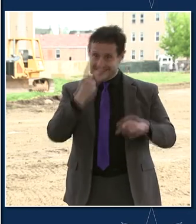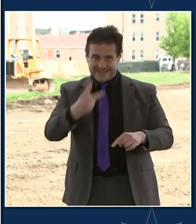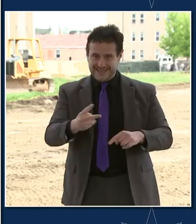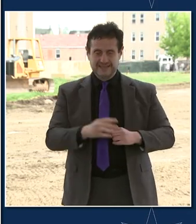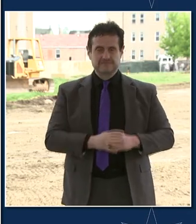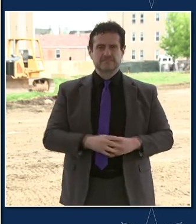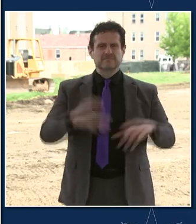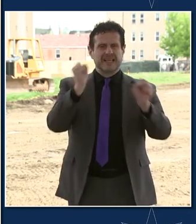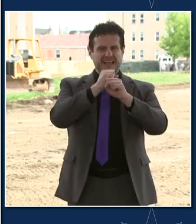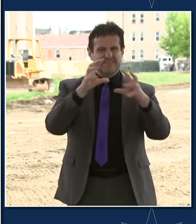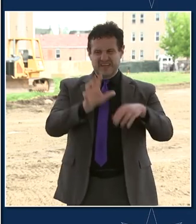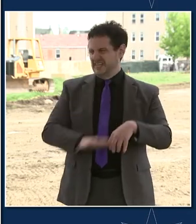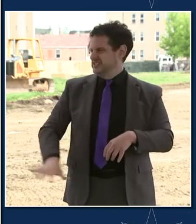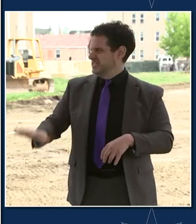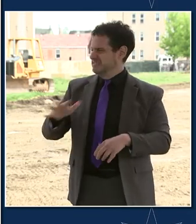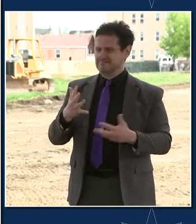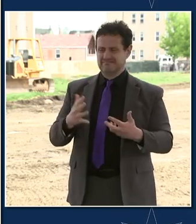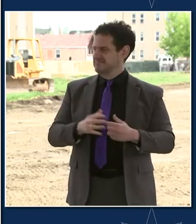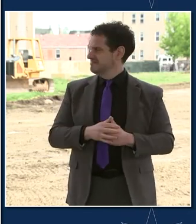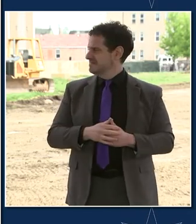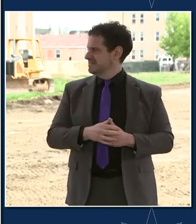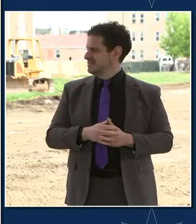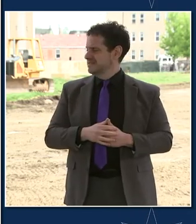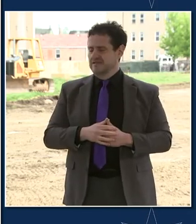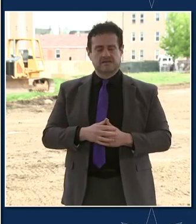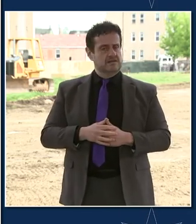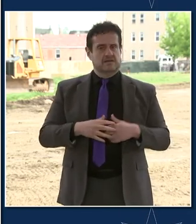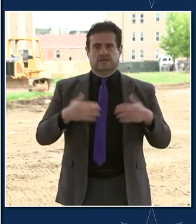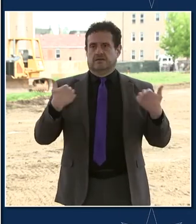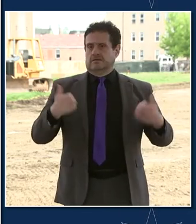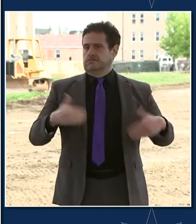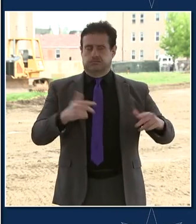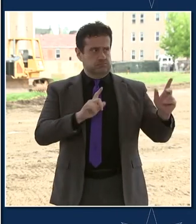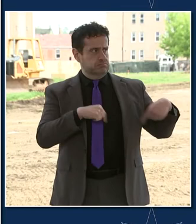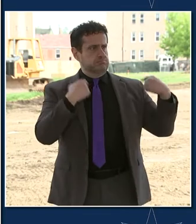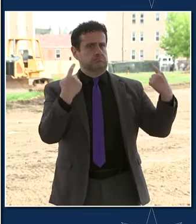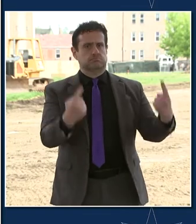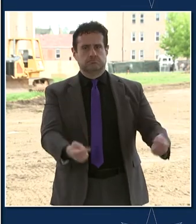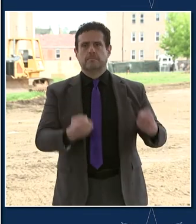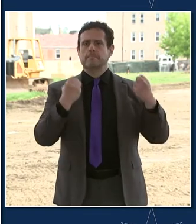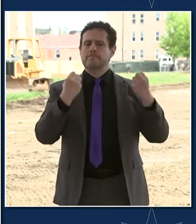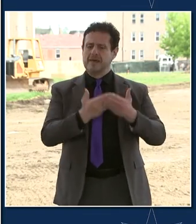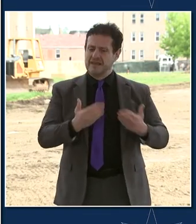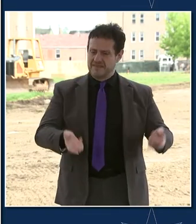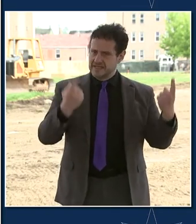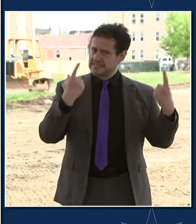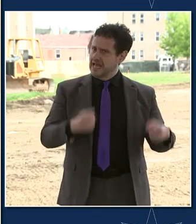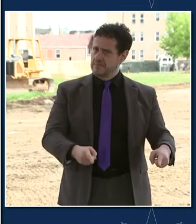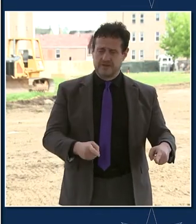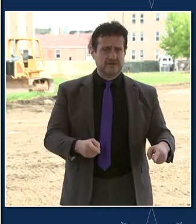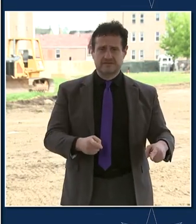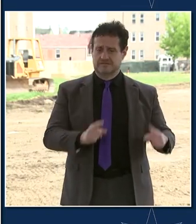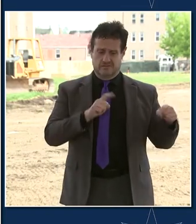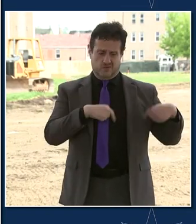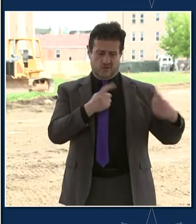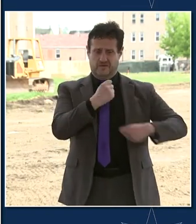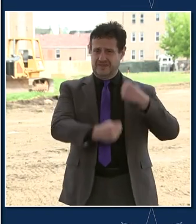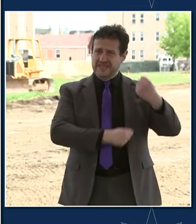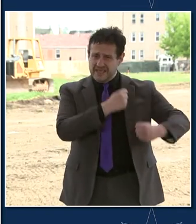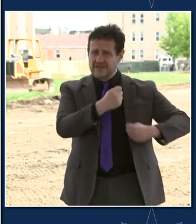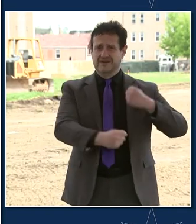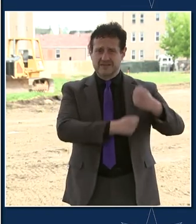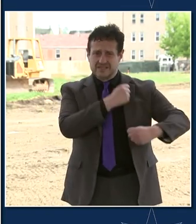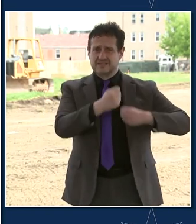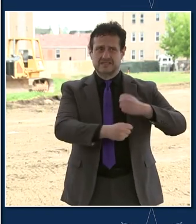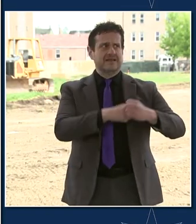you to envision a place where, man, so much has happened, so much has been going on for decades, and now we're gonna continue